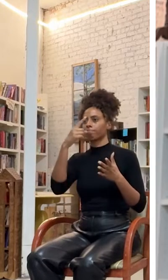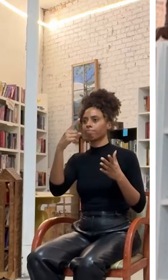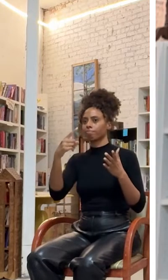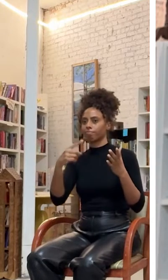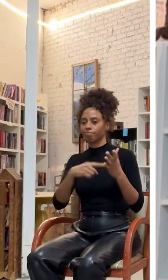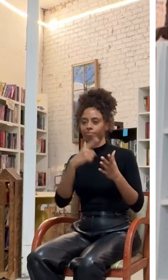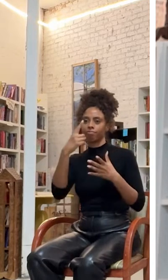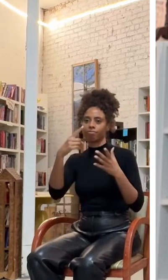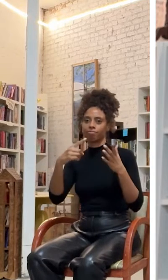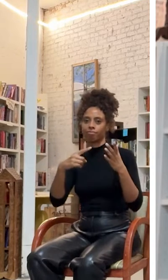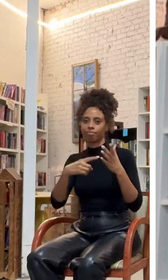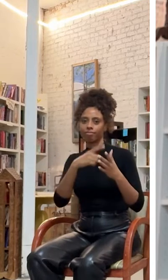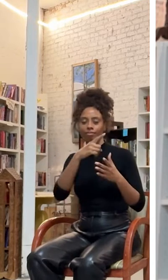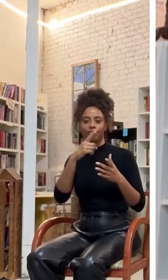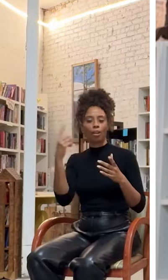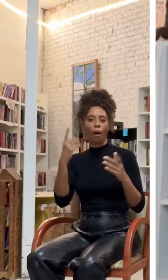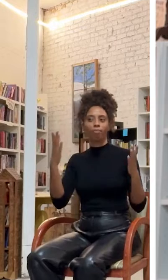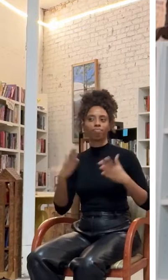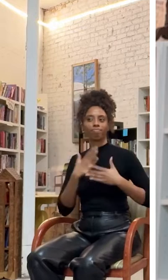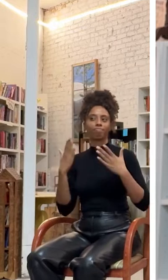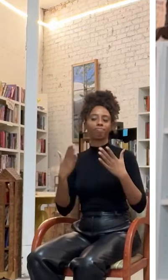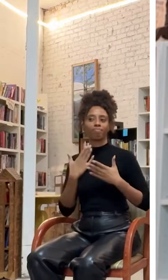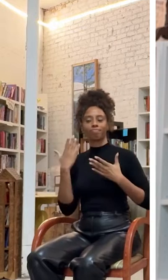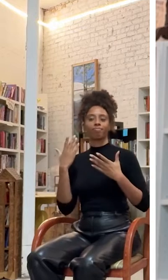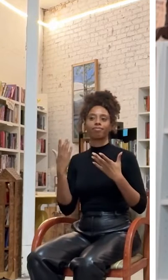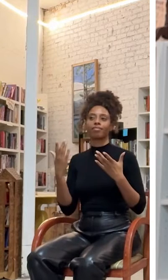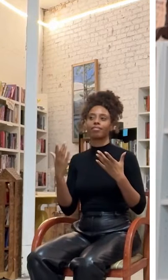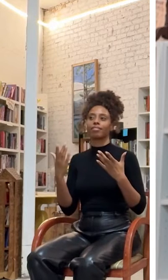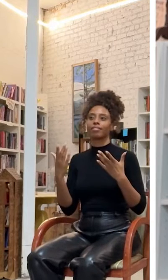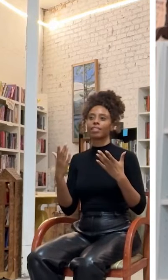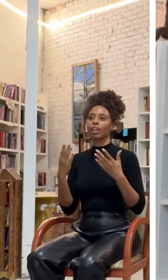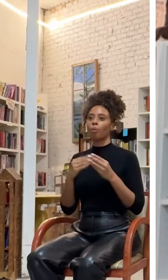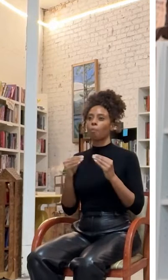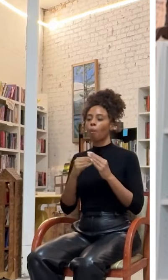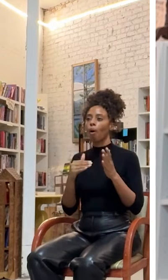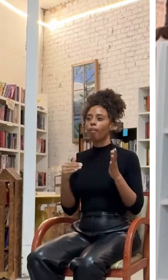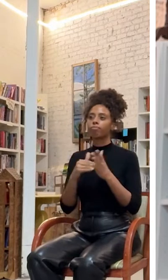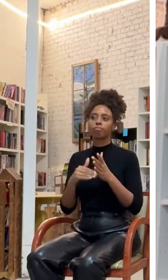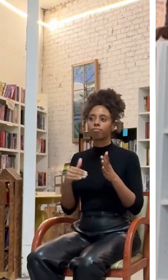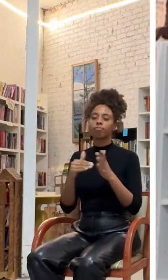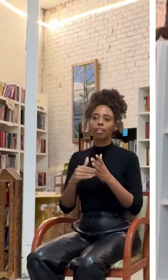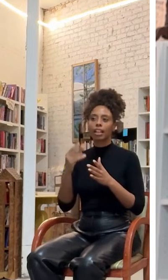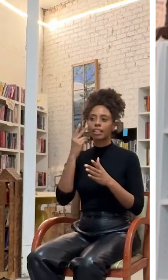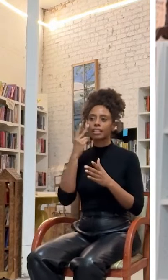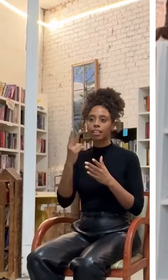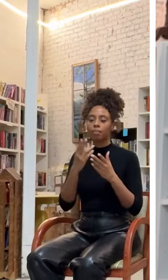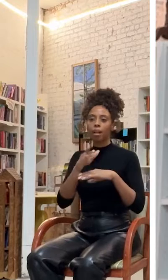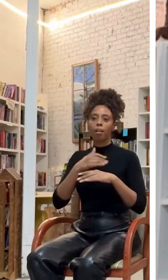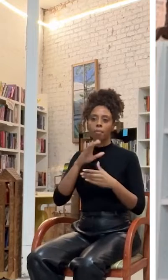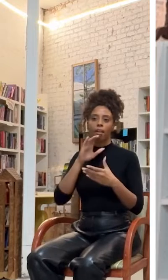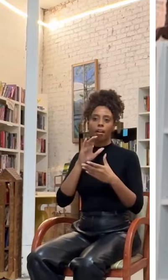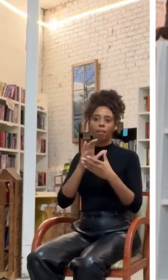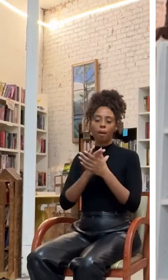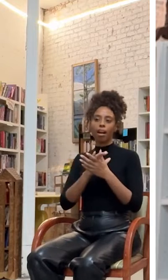they were always just like really on the up and up. And I think it became more frequent after my wife